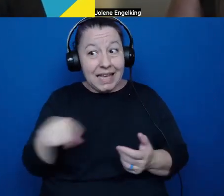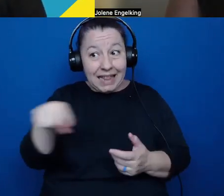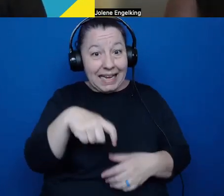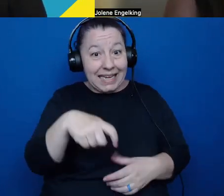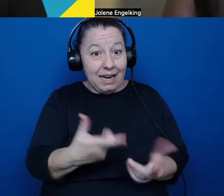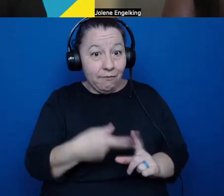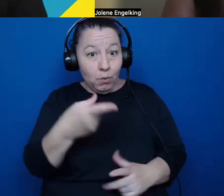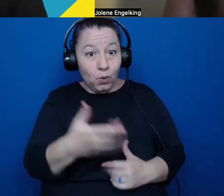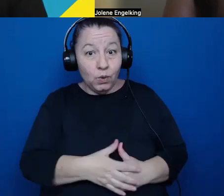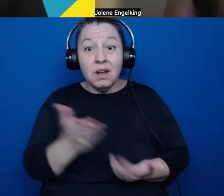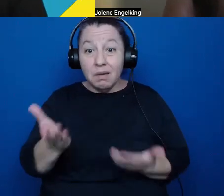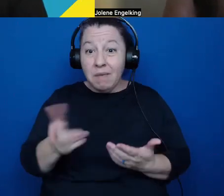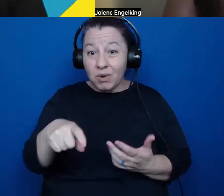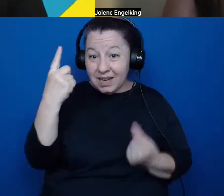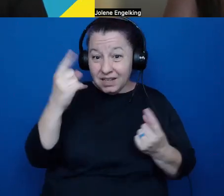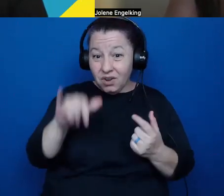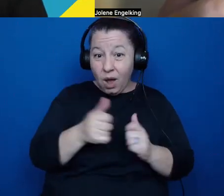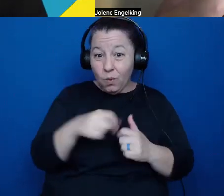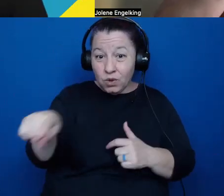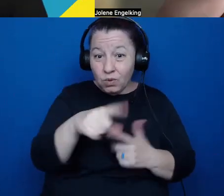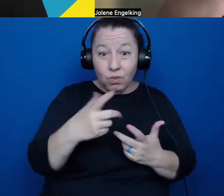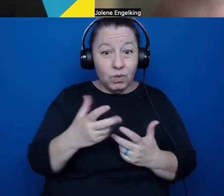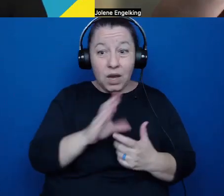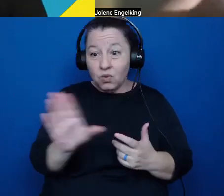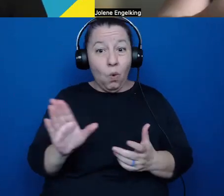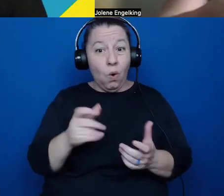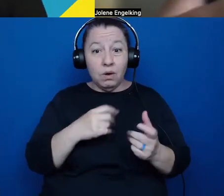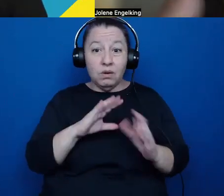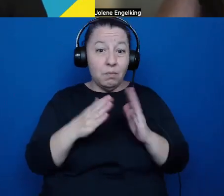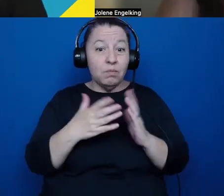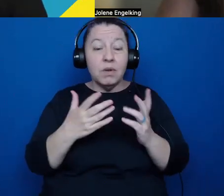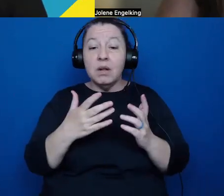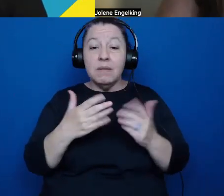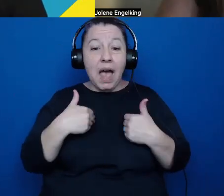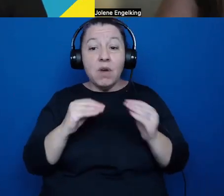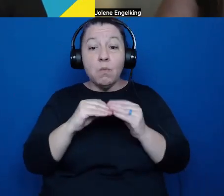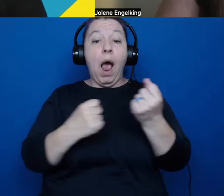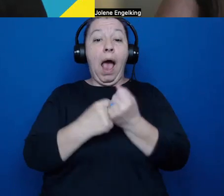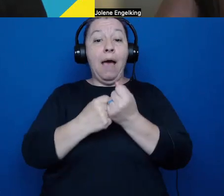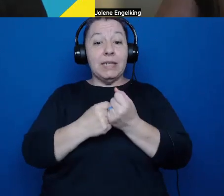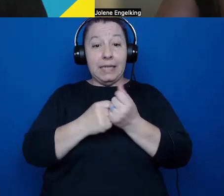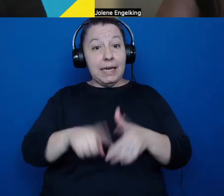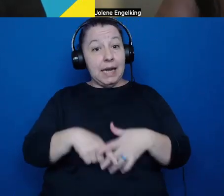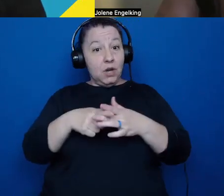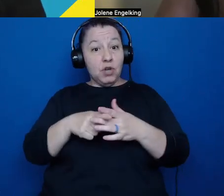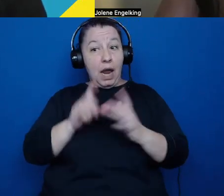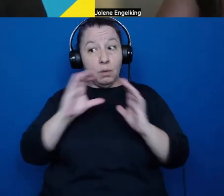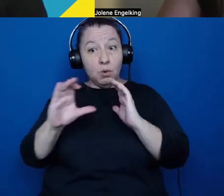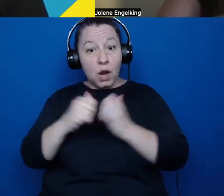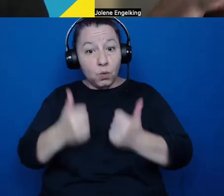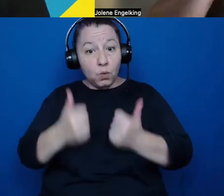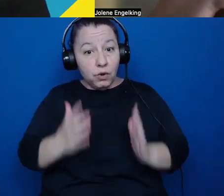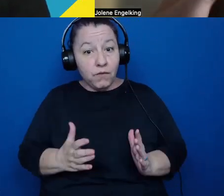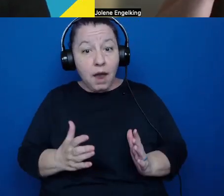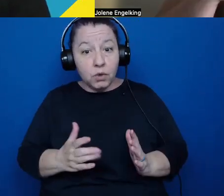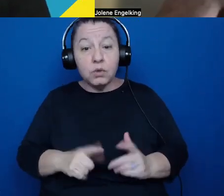that's what you need to be considered within your community, is having more advocate initiated, you know, communication with survivors to really